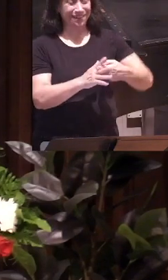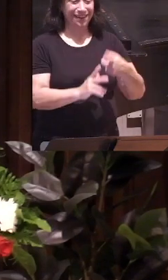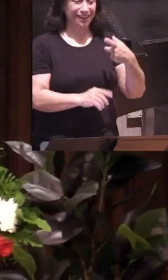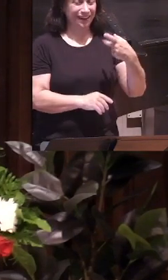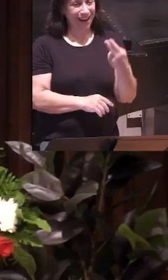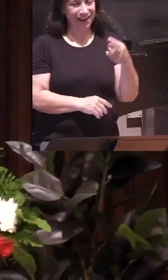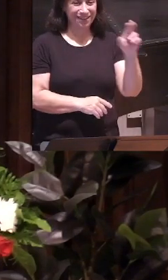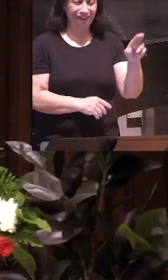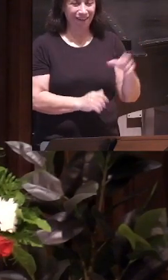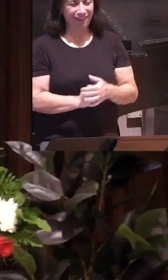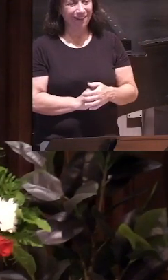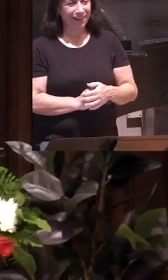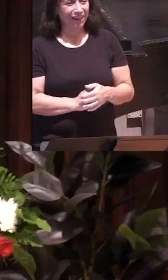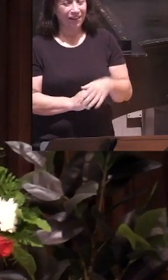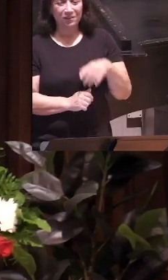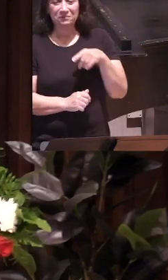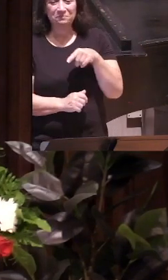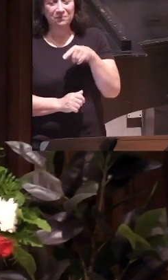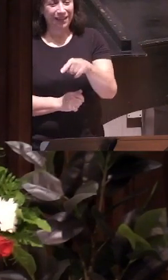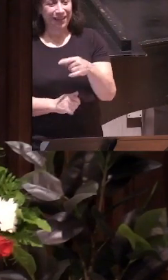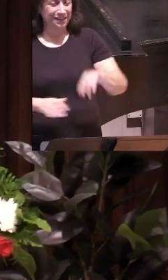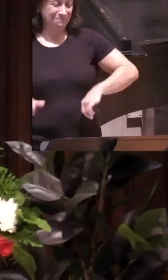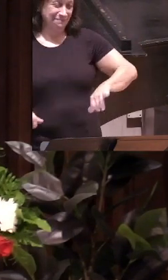it was 2 years for him, but he was always